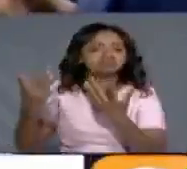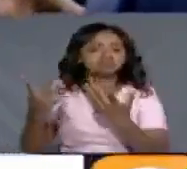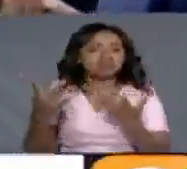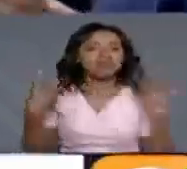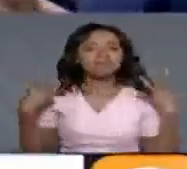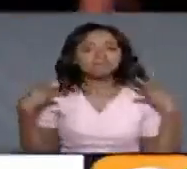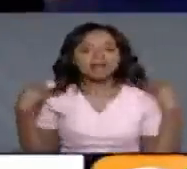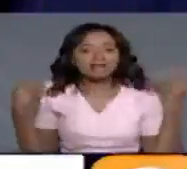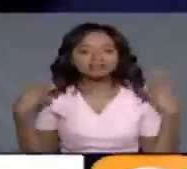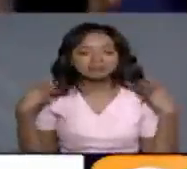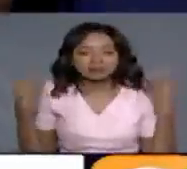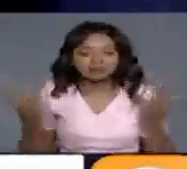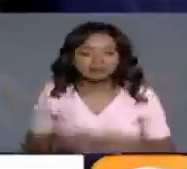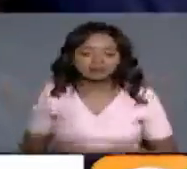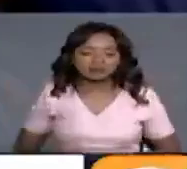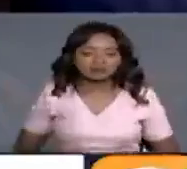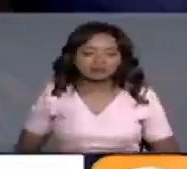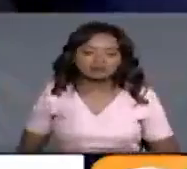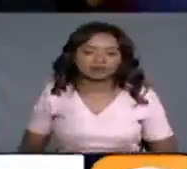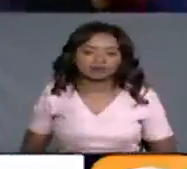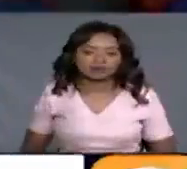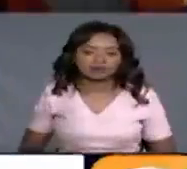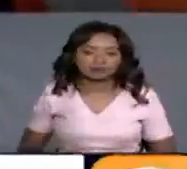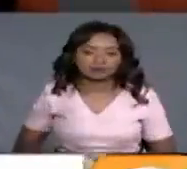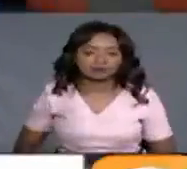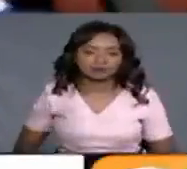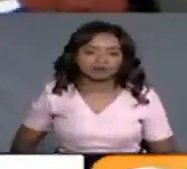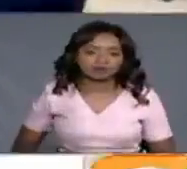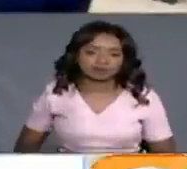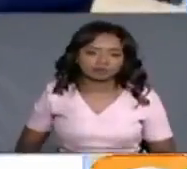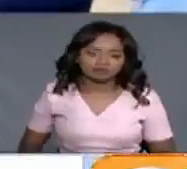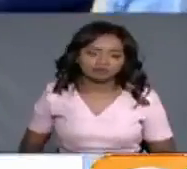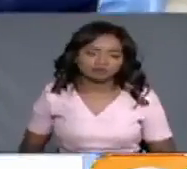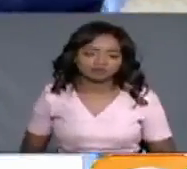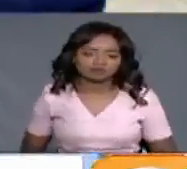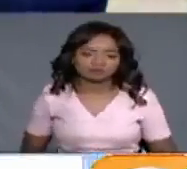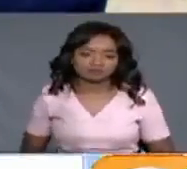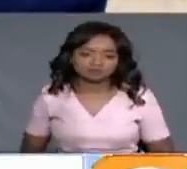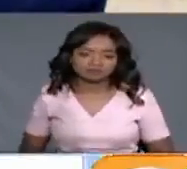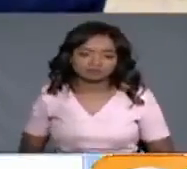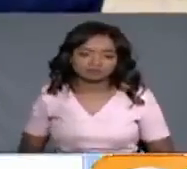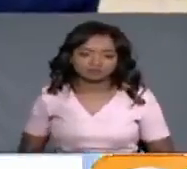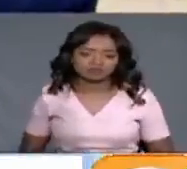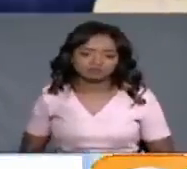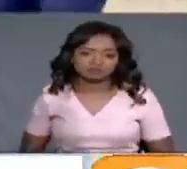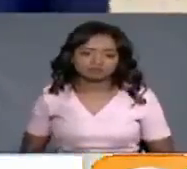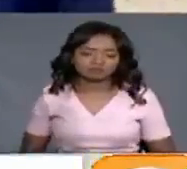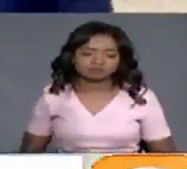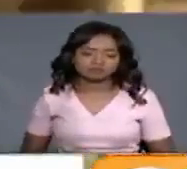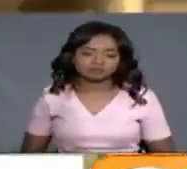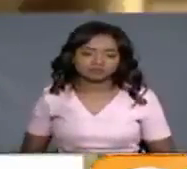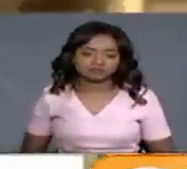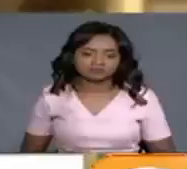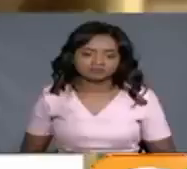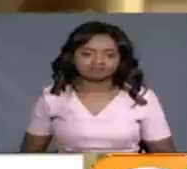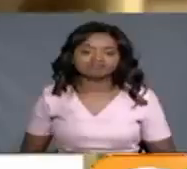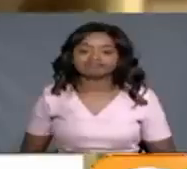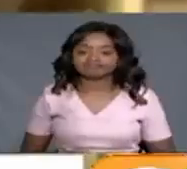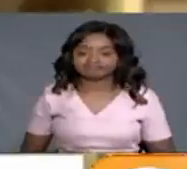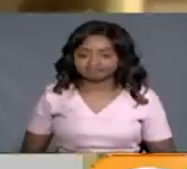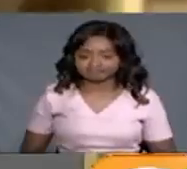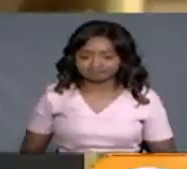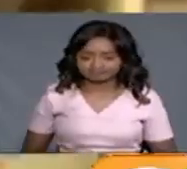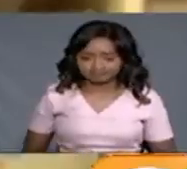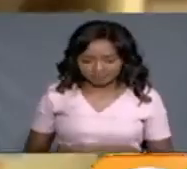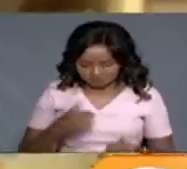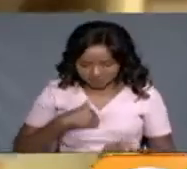lesson, they are able to identify and take photos of the living and non-living things which forms part of their class. You make things by your